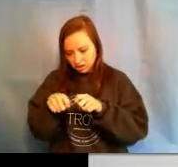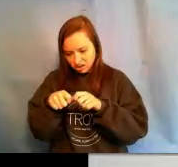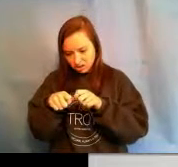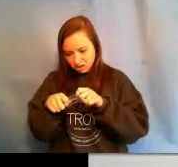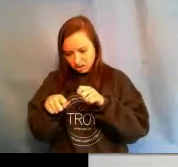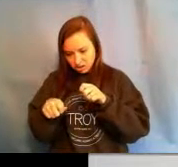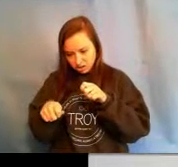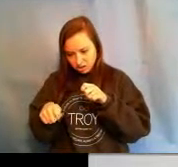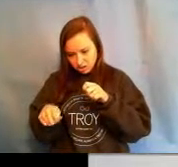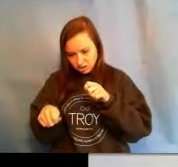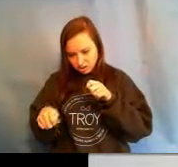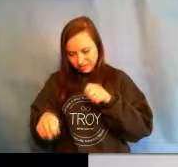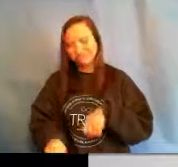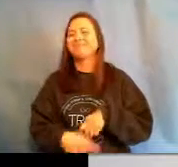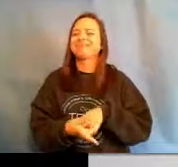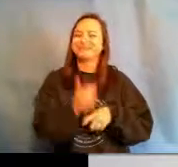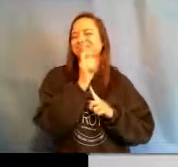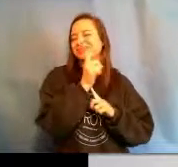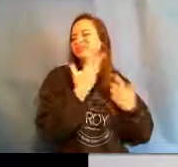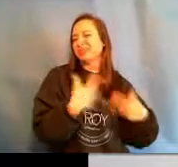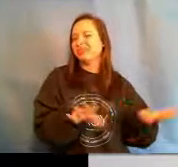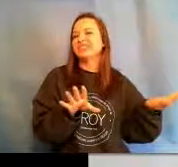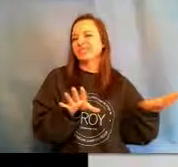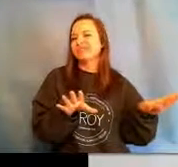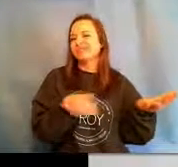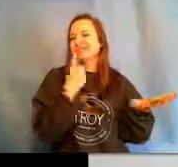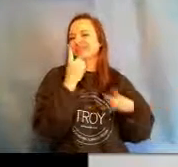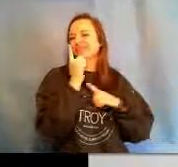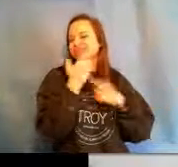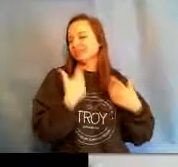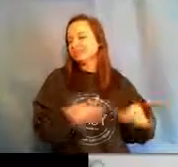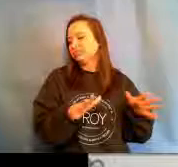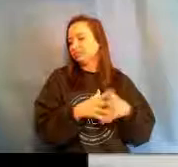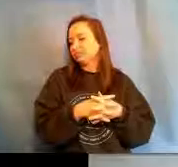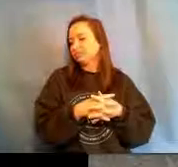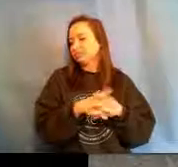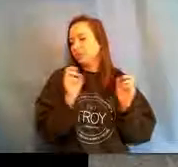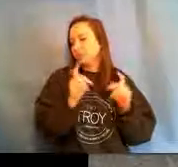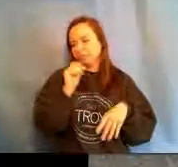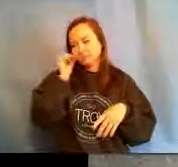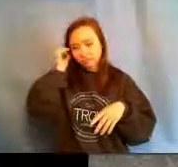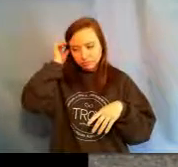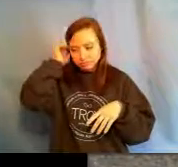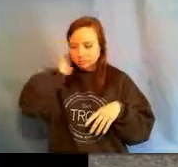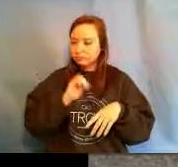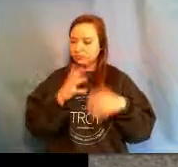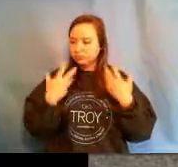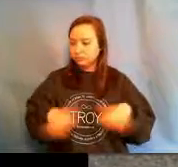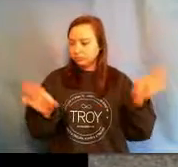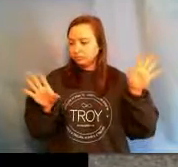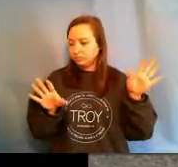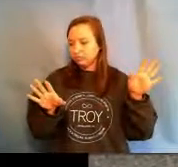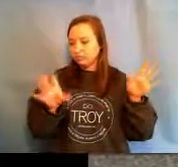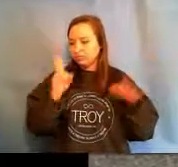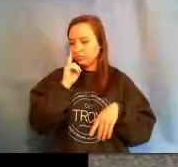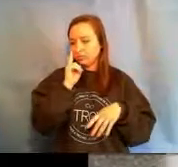hour? It's going to take you a minute. You'd have to go really slow. All right. We are done with that page.